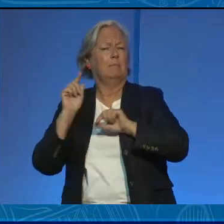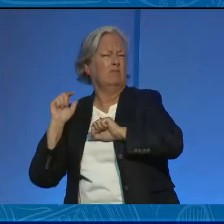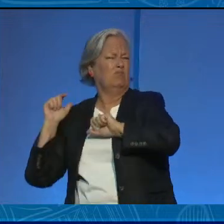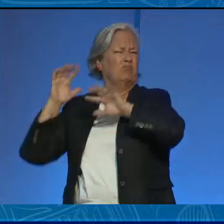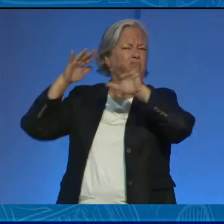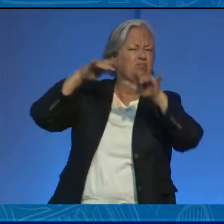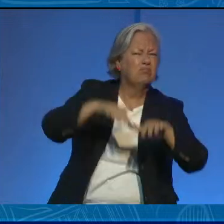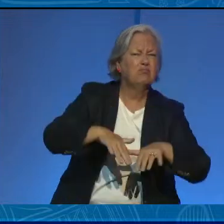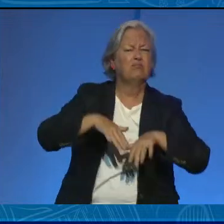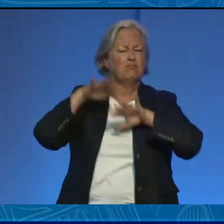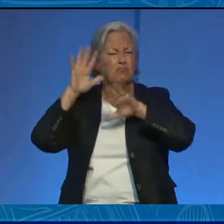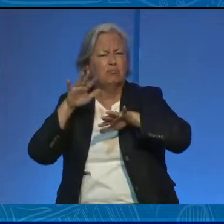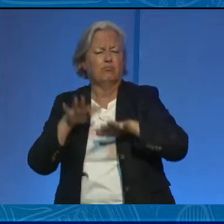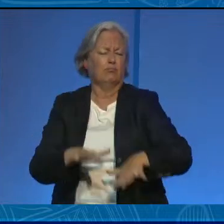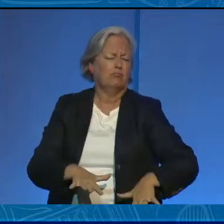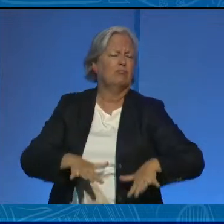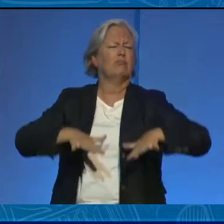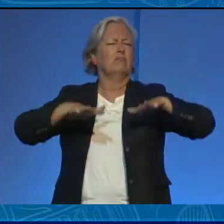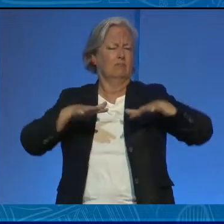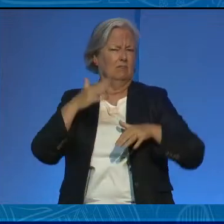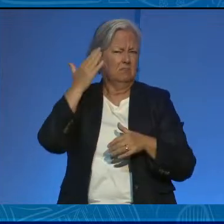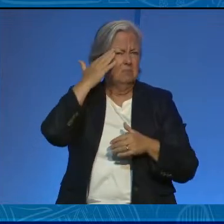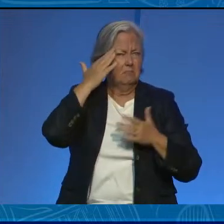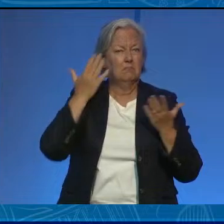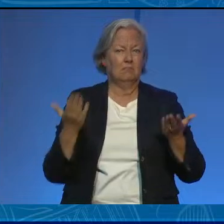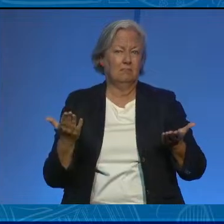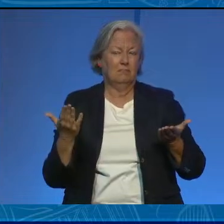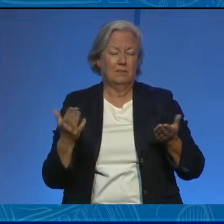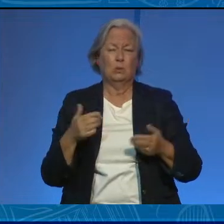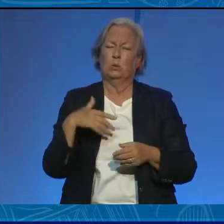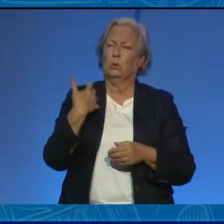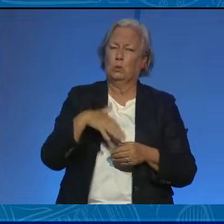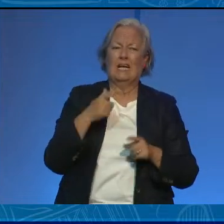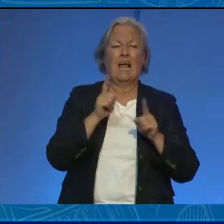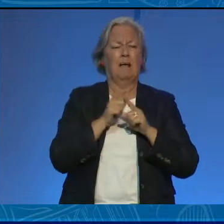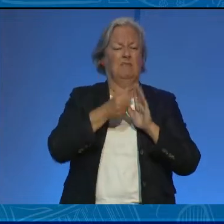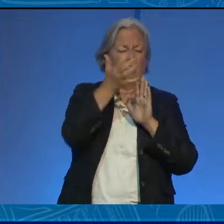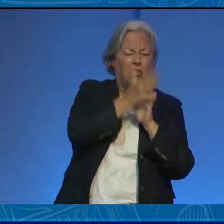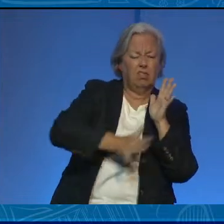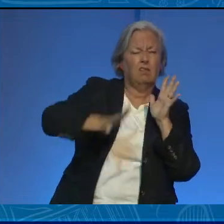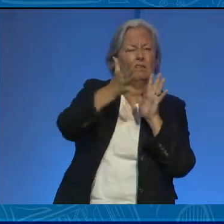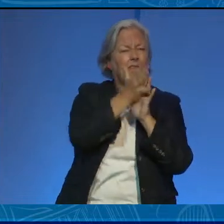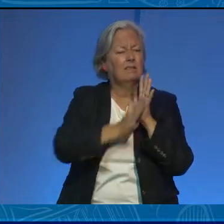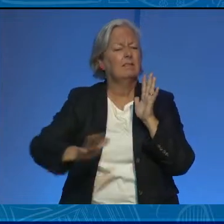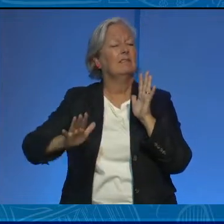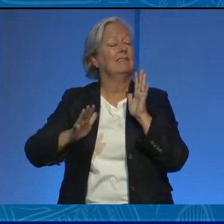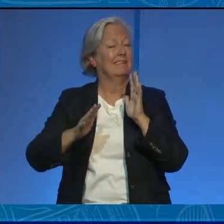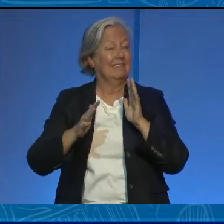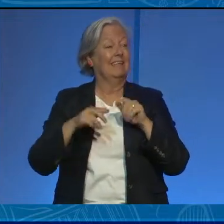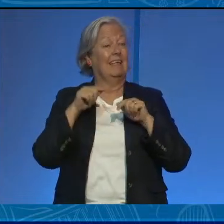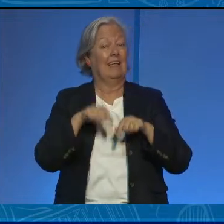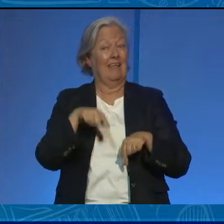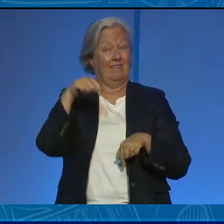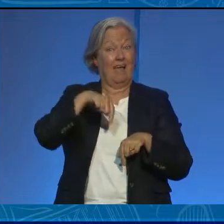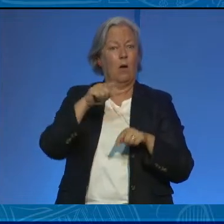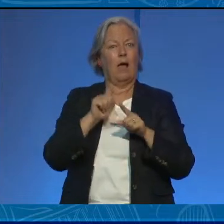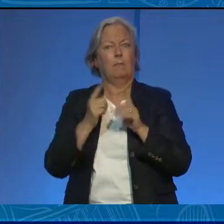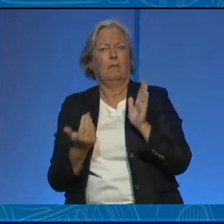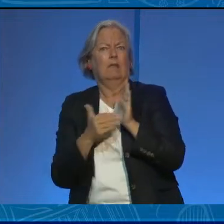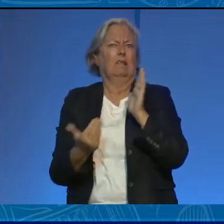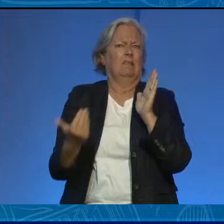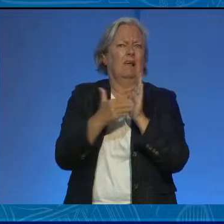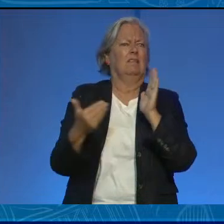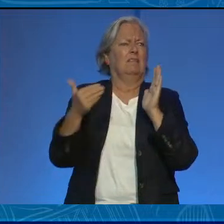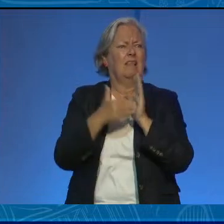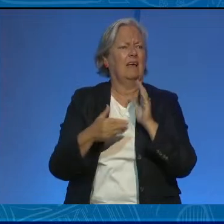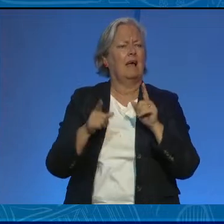climate change serving as an aggravating factor, increasing both the frequency and intensity of